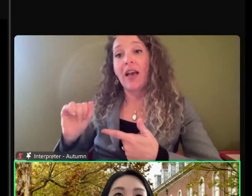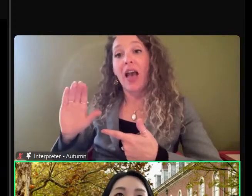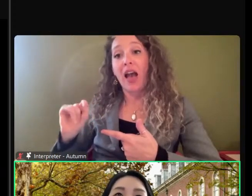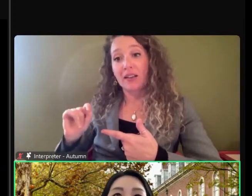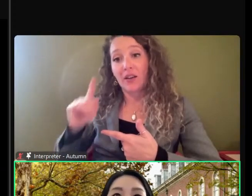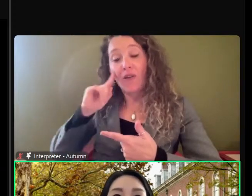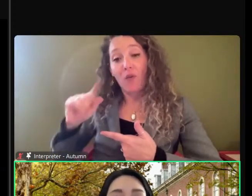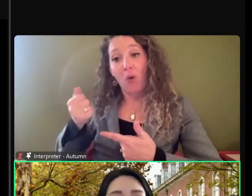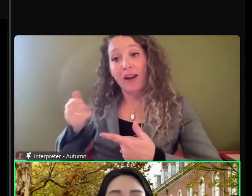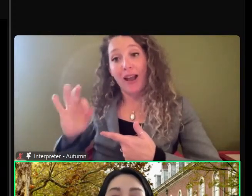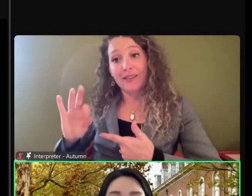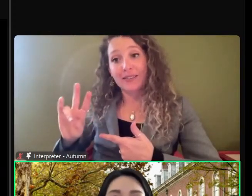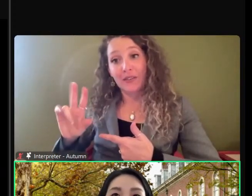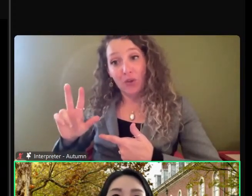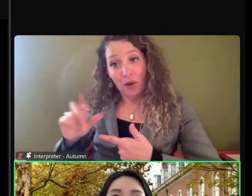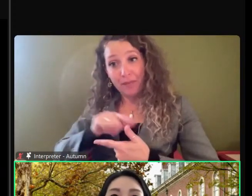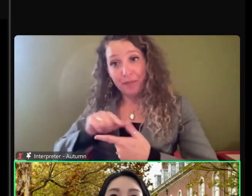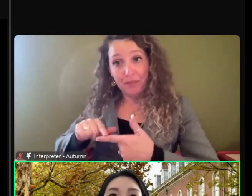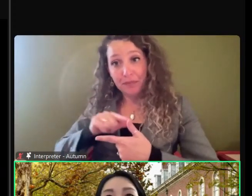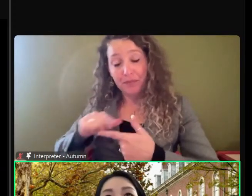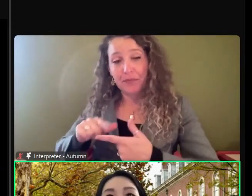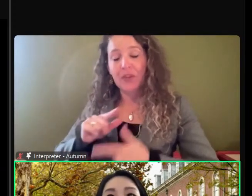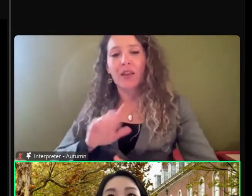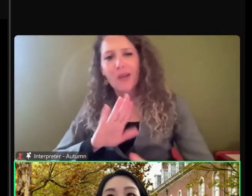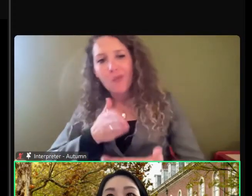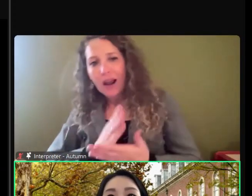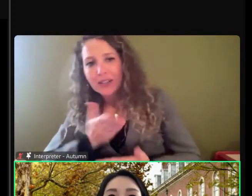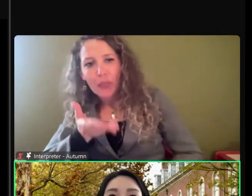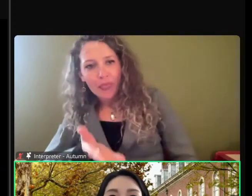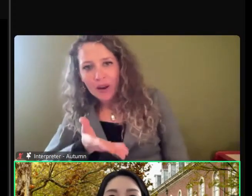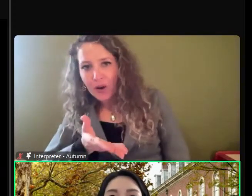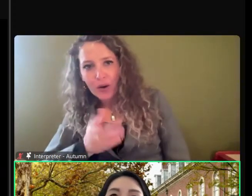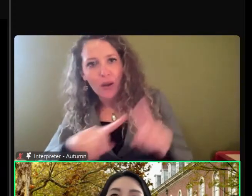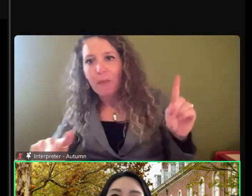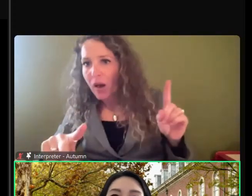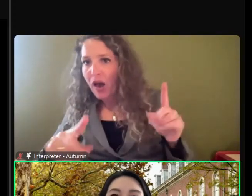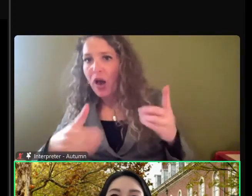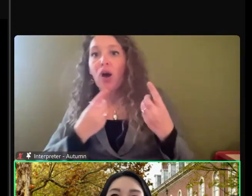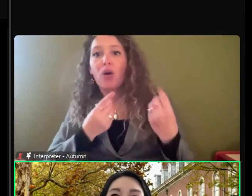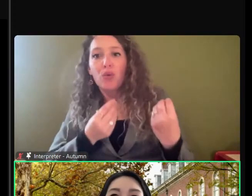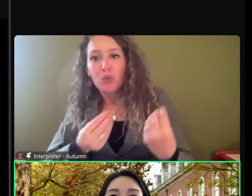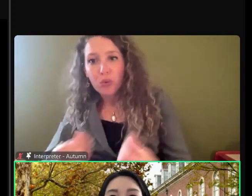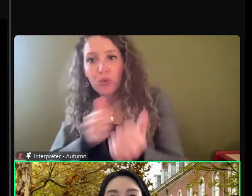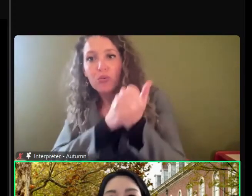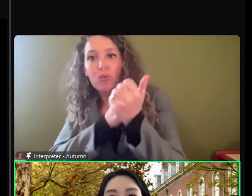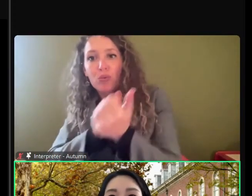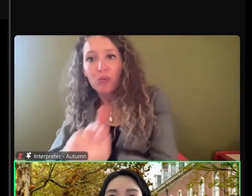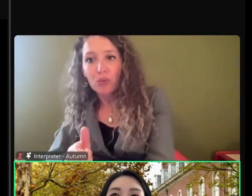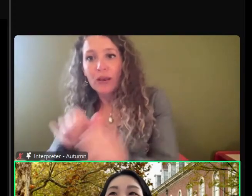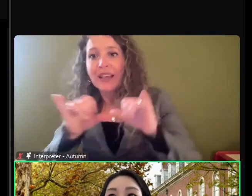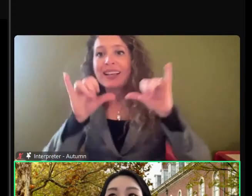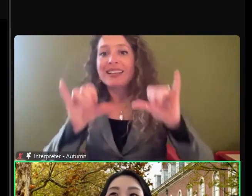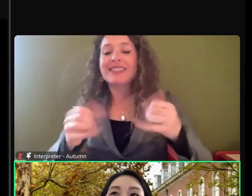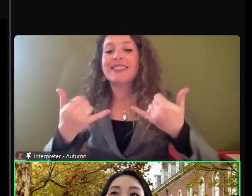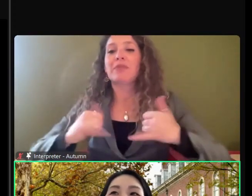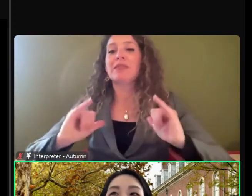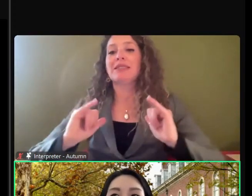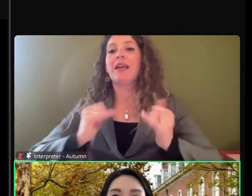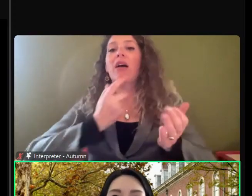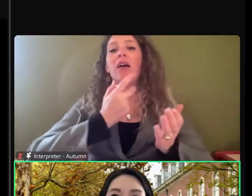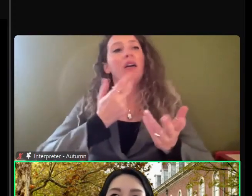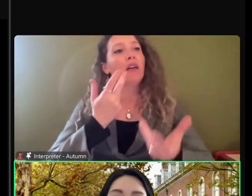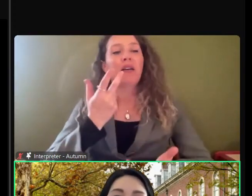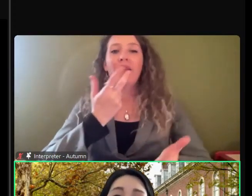In theory, the rights are there, but in practice, the system continues to fail many